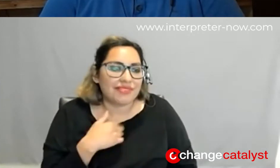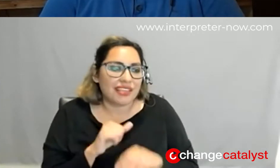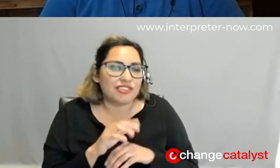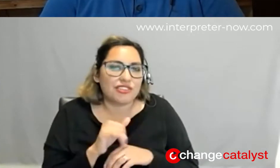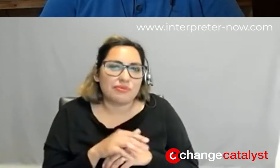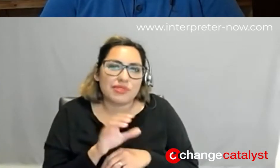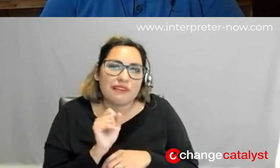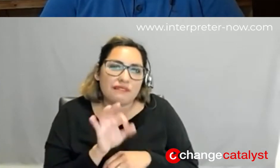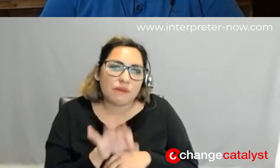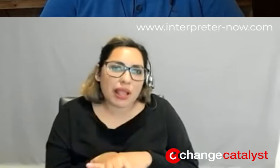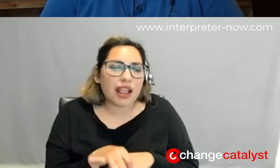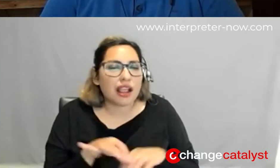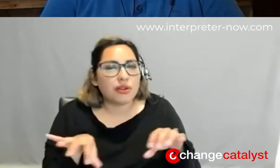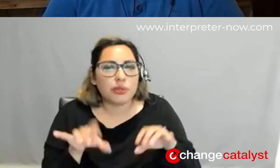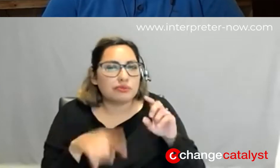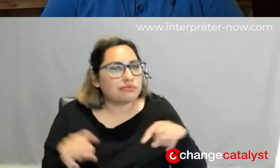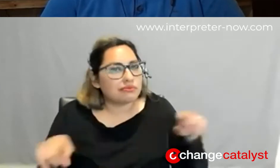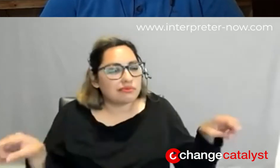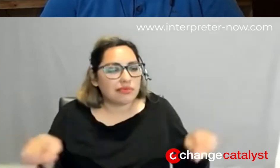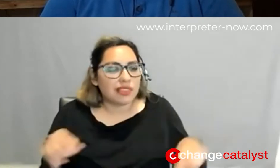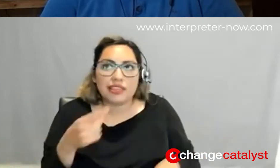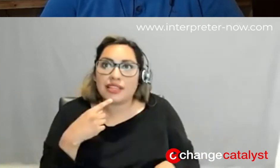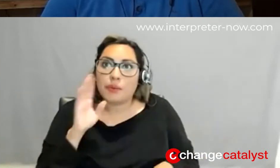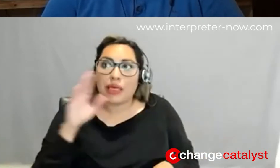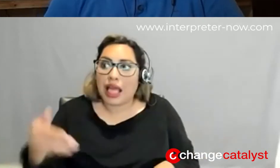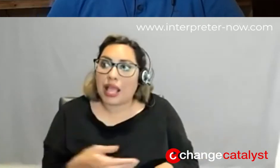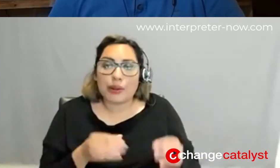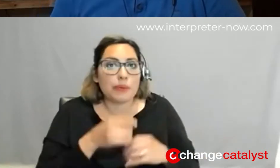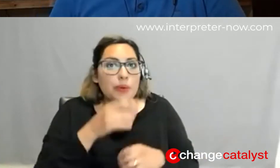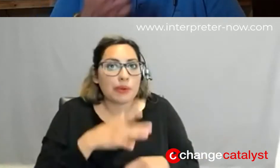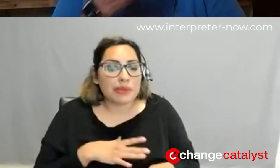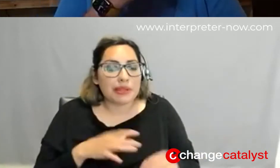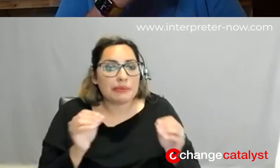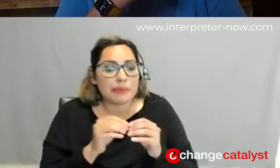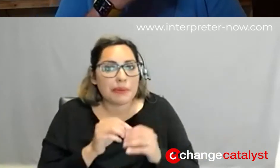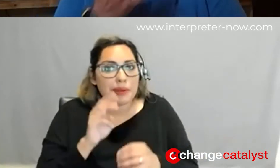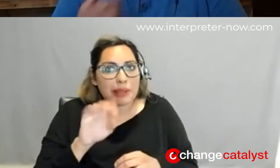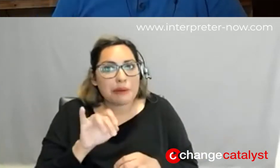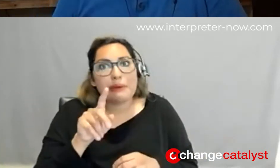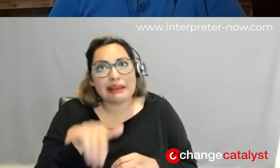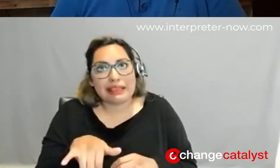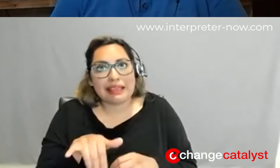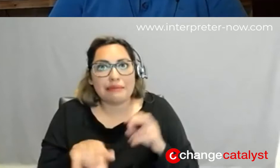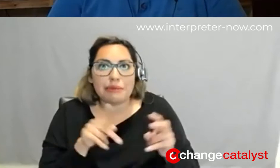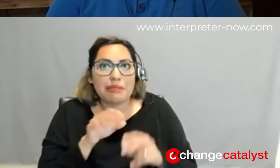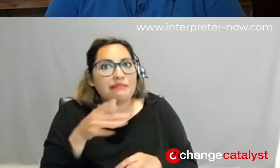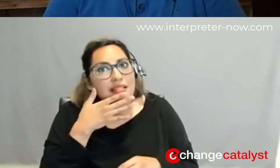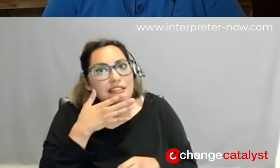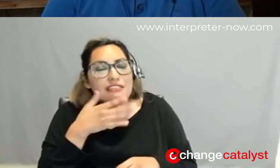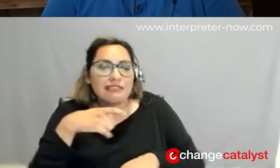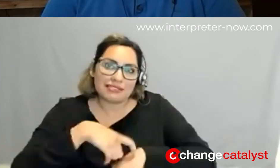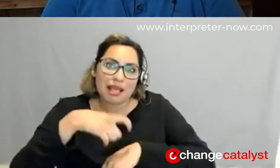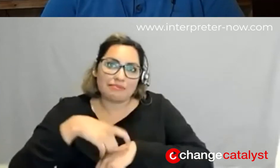and doing killer things like, oh, we're going to hire more women and minorities. It's time to do that now. and setting up programs